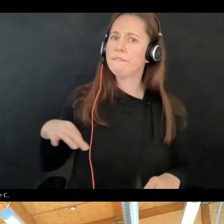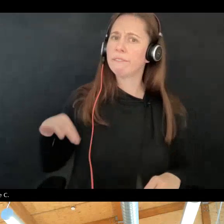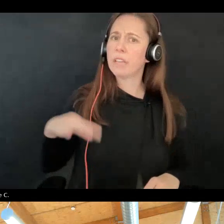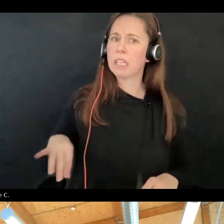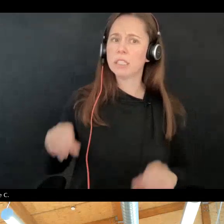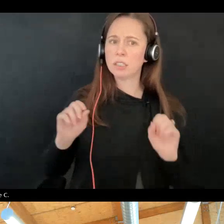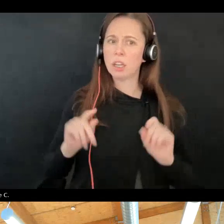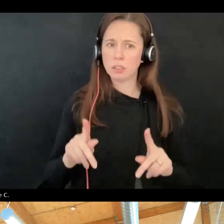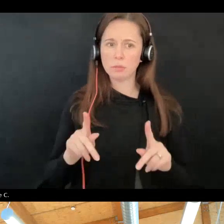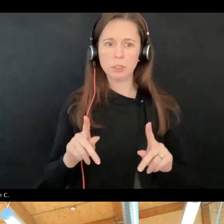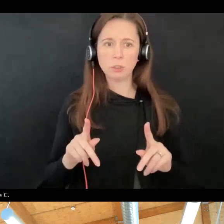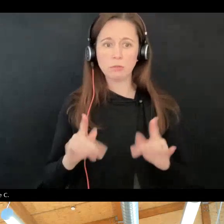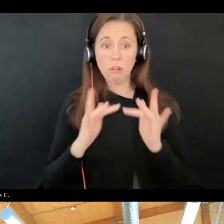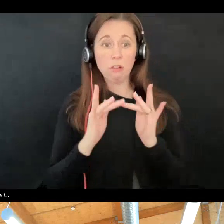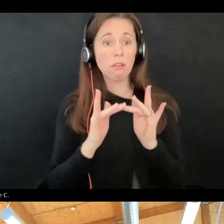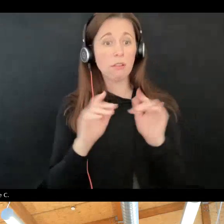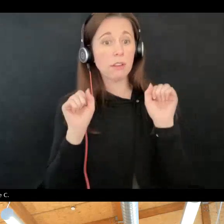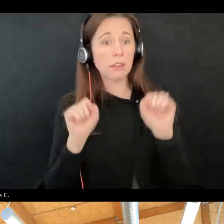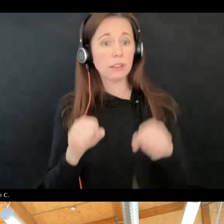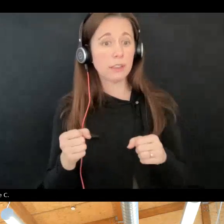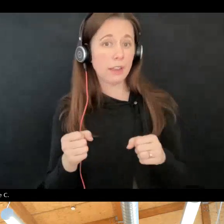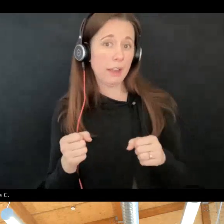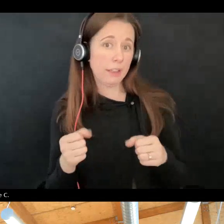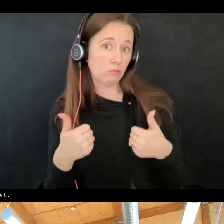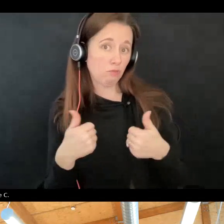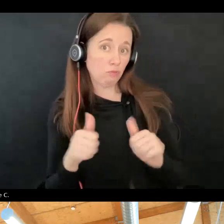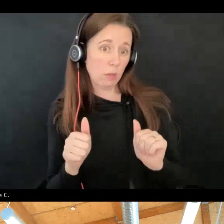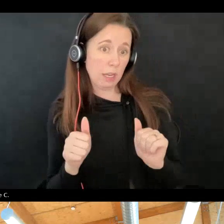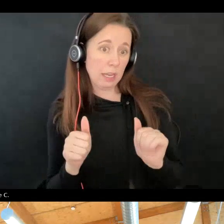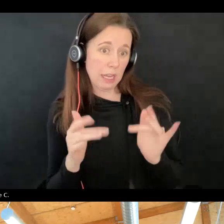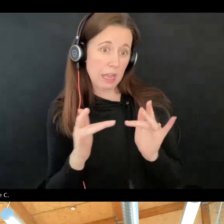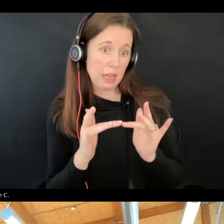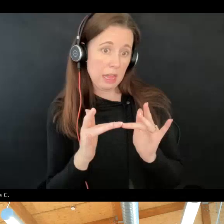a website I really recommend, and I will send your professor the link, is